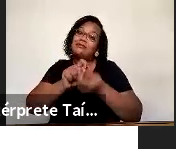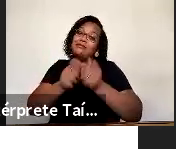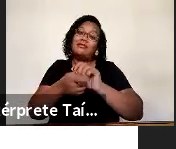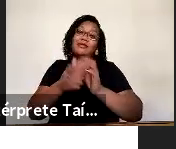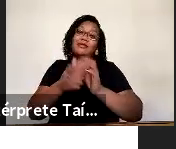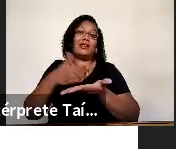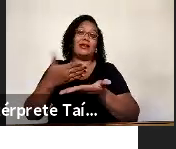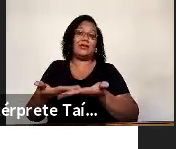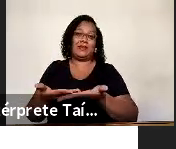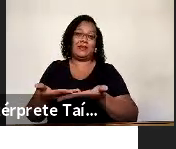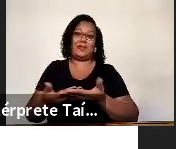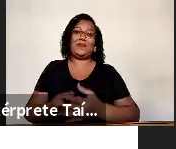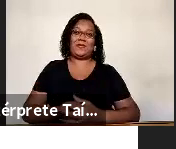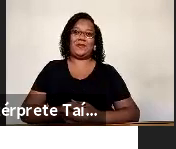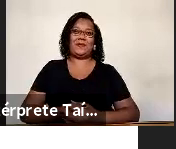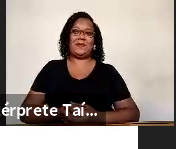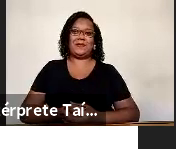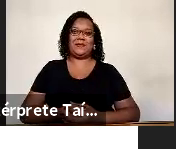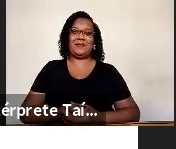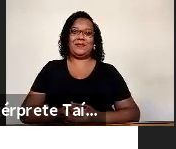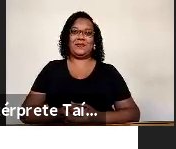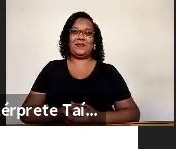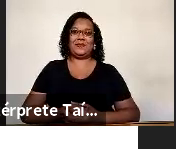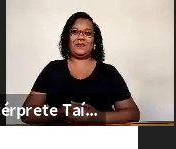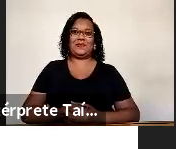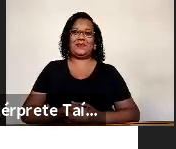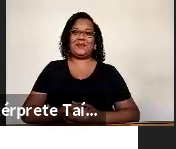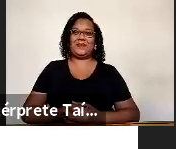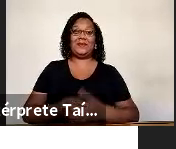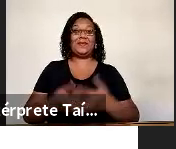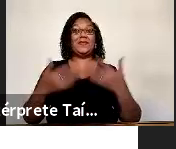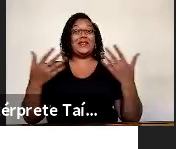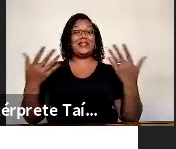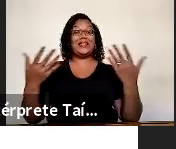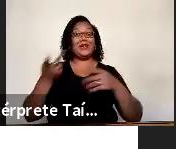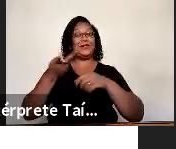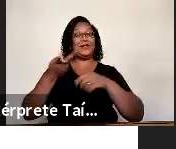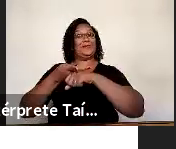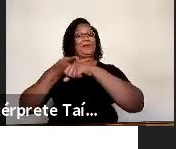So it's award season. Yay. Well, lucky for me,